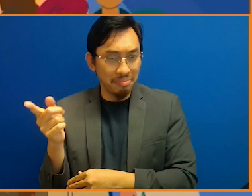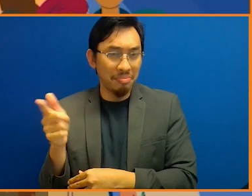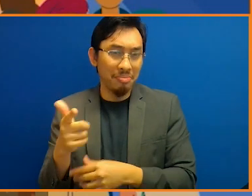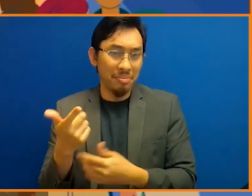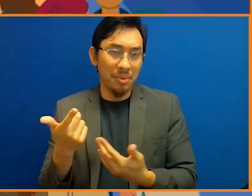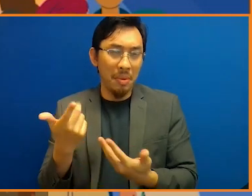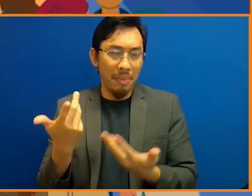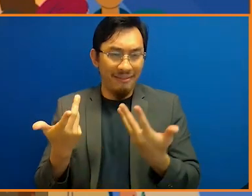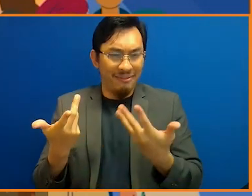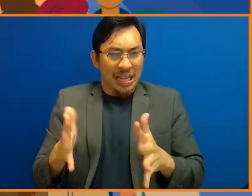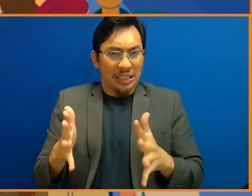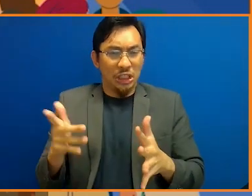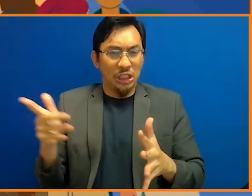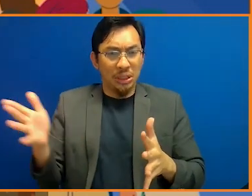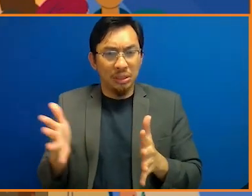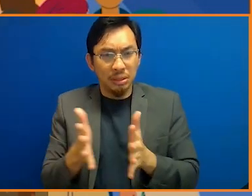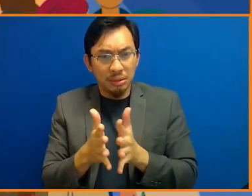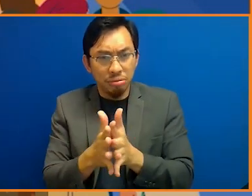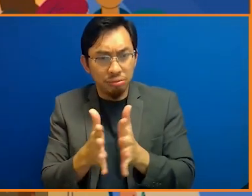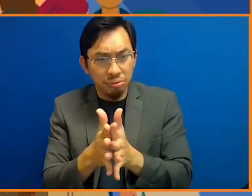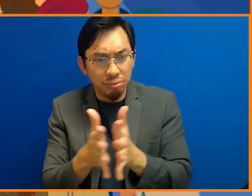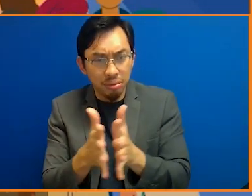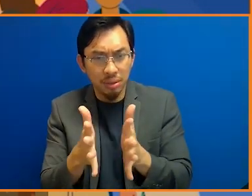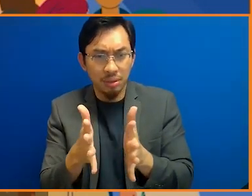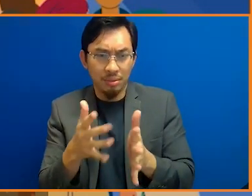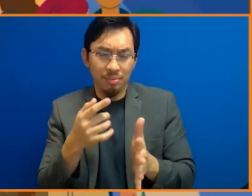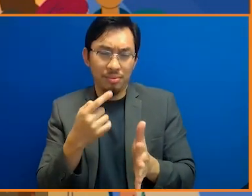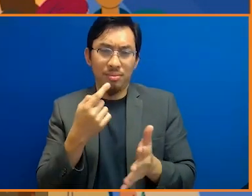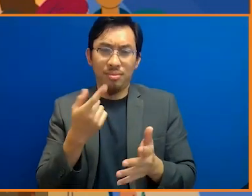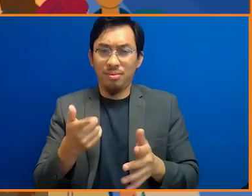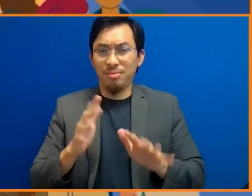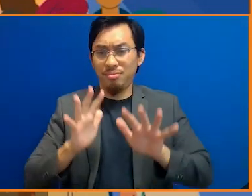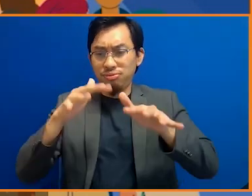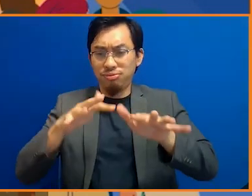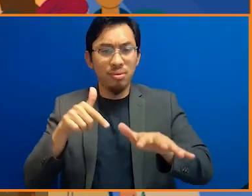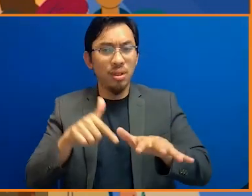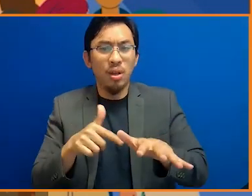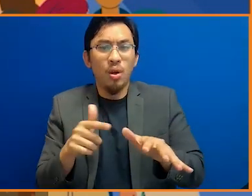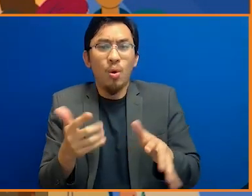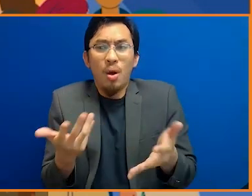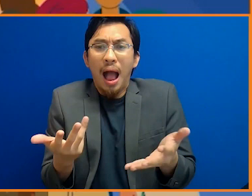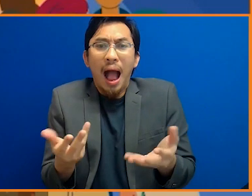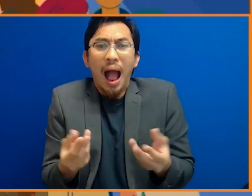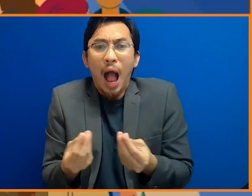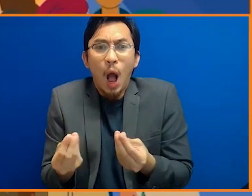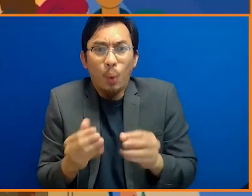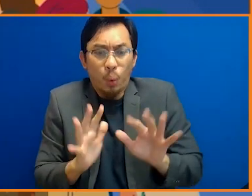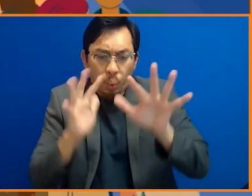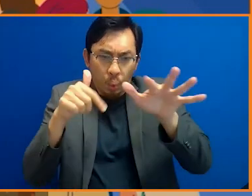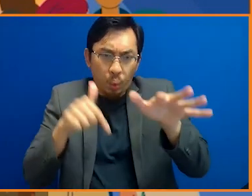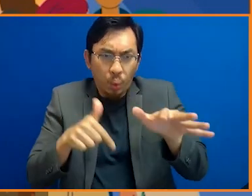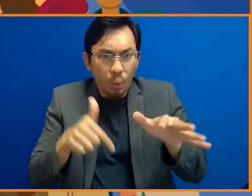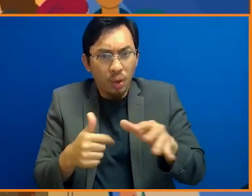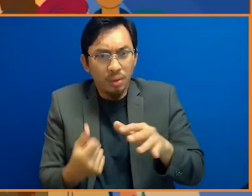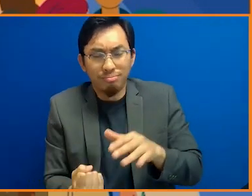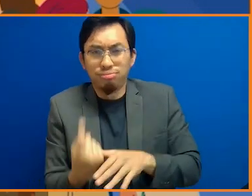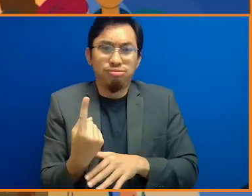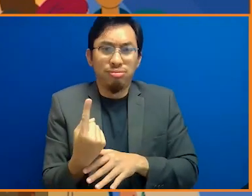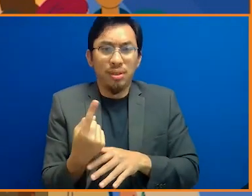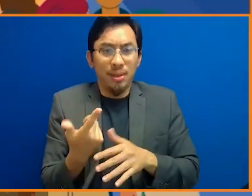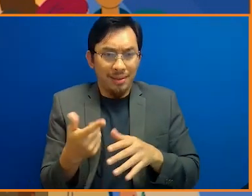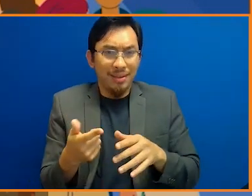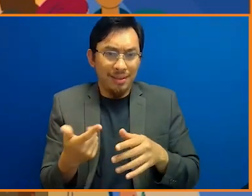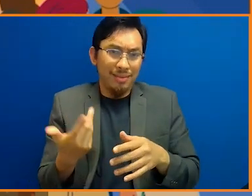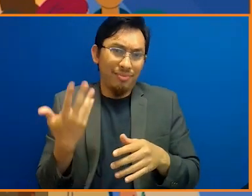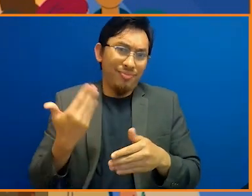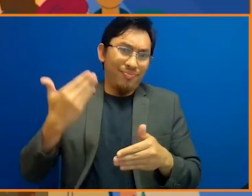lecture, I guess that he's already mentioned about other cause of tsunami. So again,